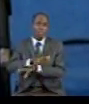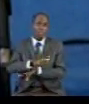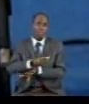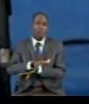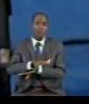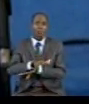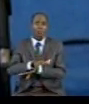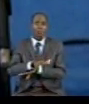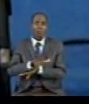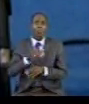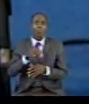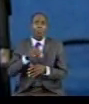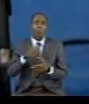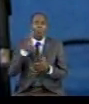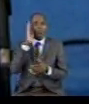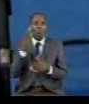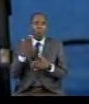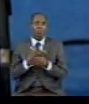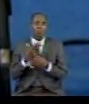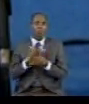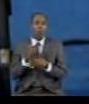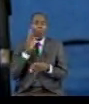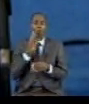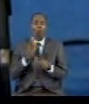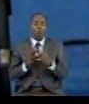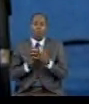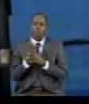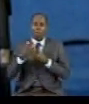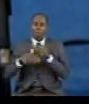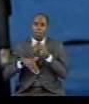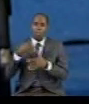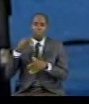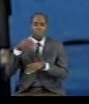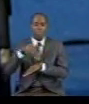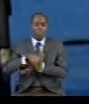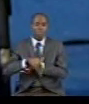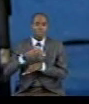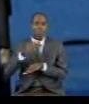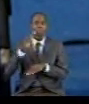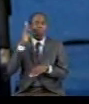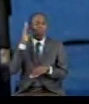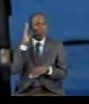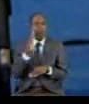it will disturb me. The whole night I will not sleep, I will go into toilet. Come out.